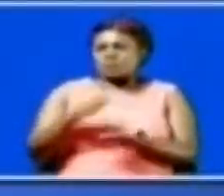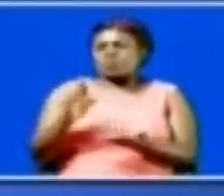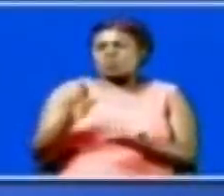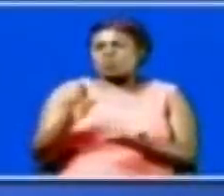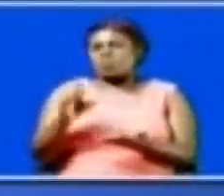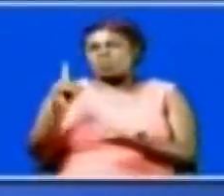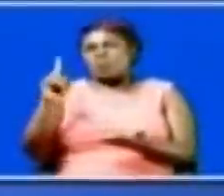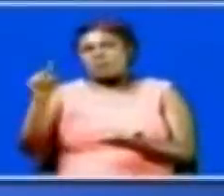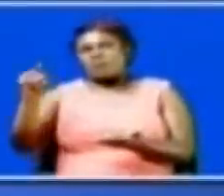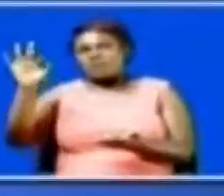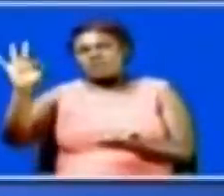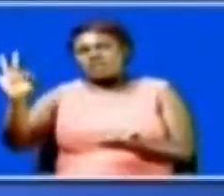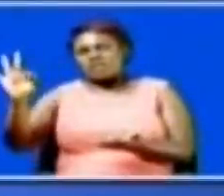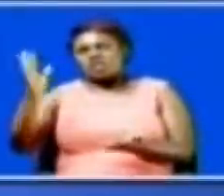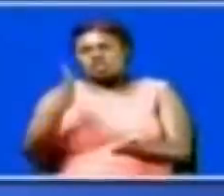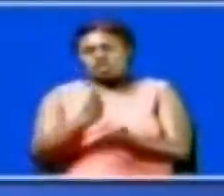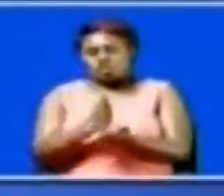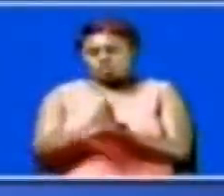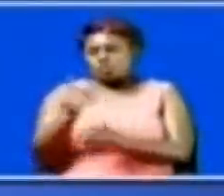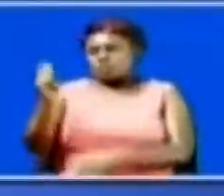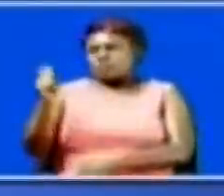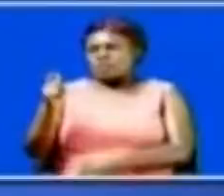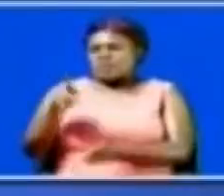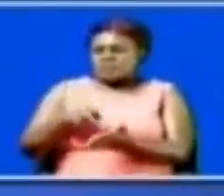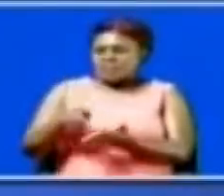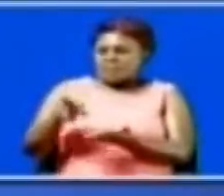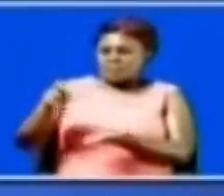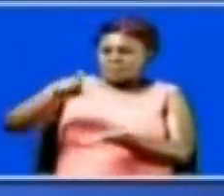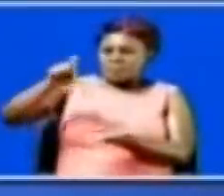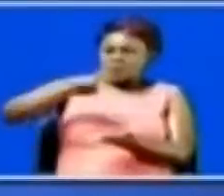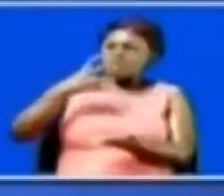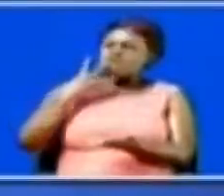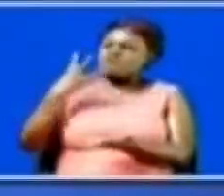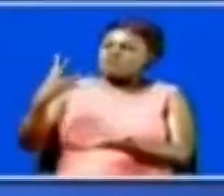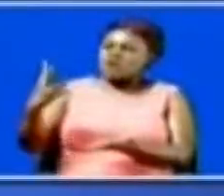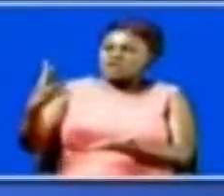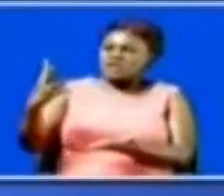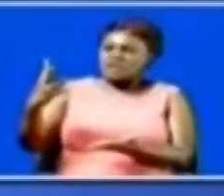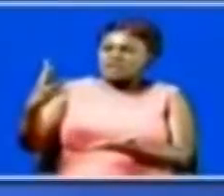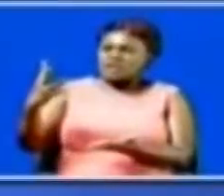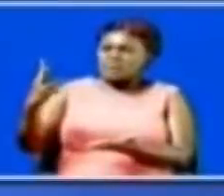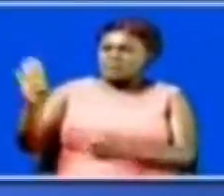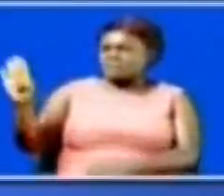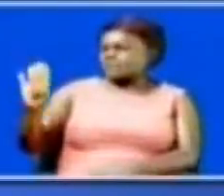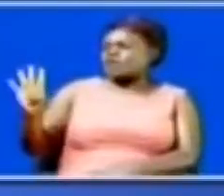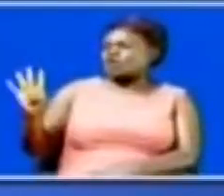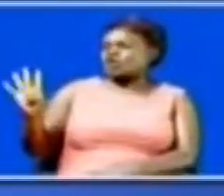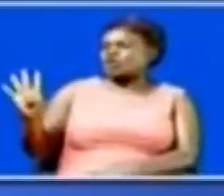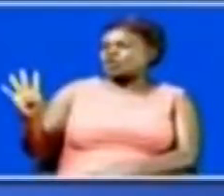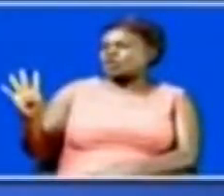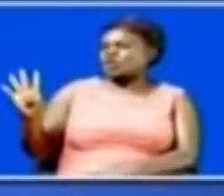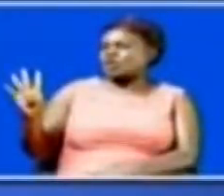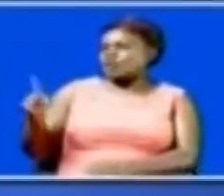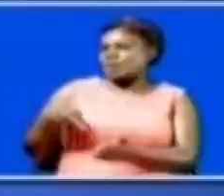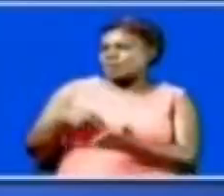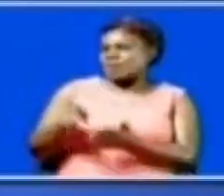around 1.3 trillion. Now, if you're paying interest 400 billion, your salaries are